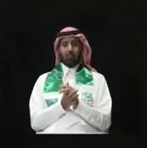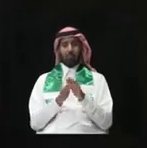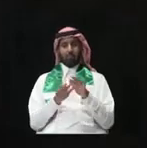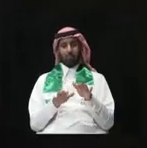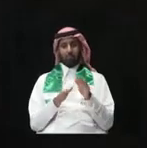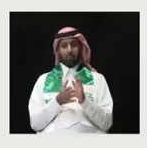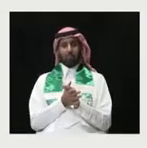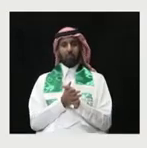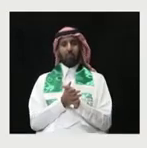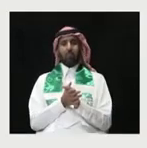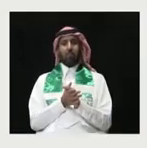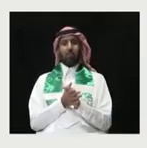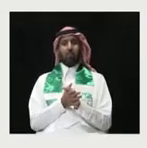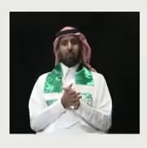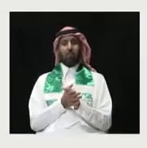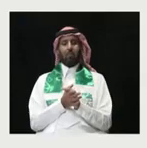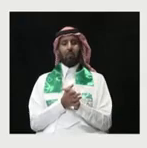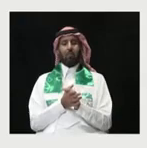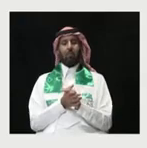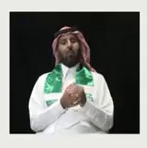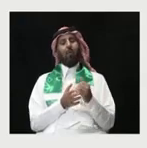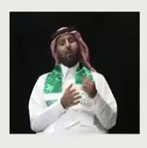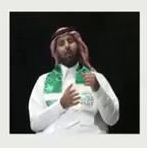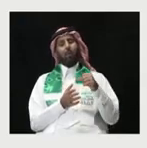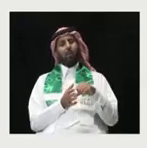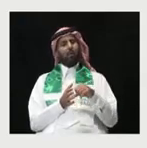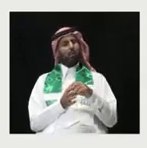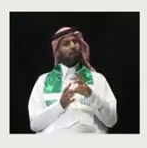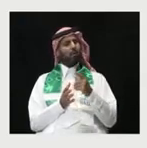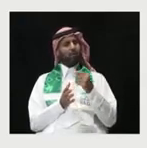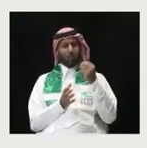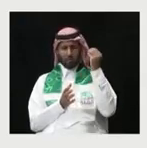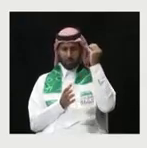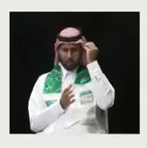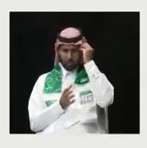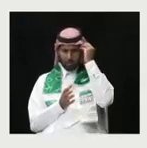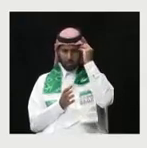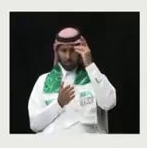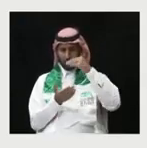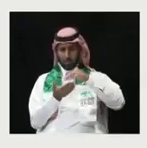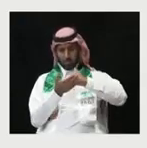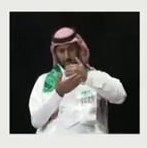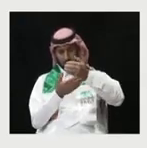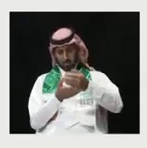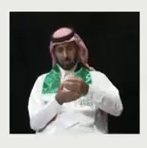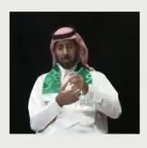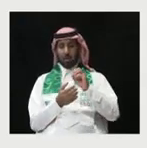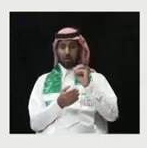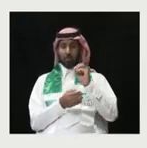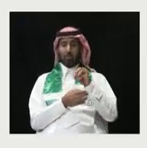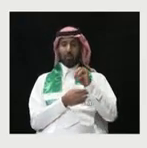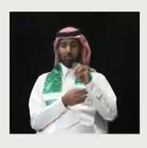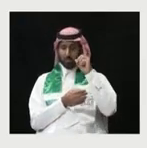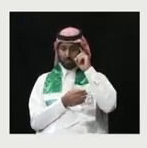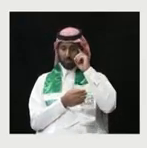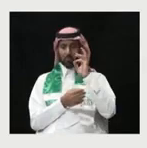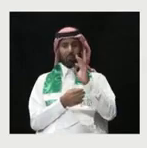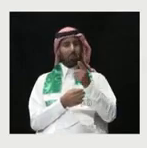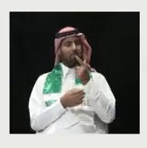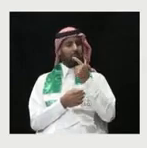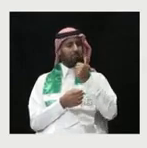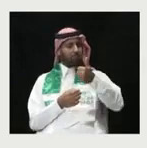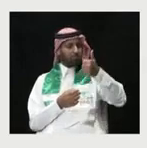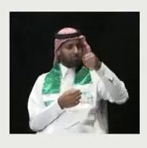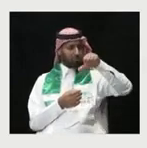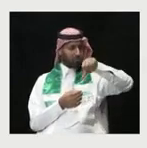The downside of major changes in information online, we have the quality of information, and this one is very